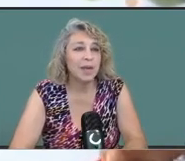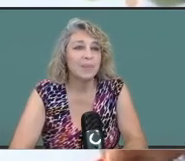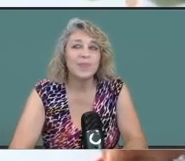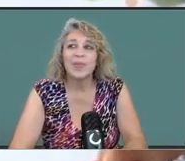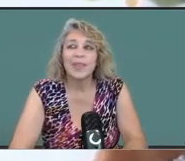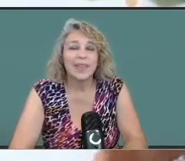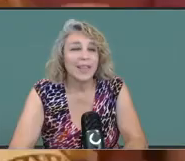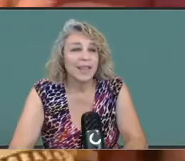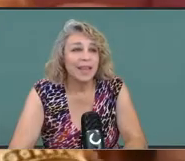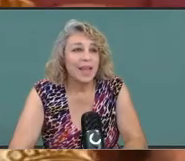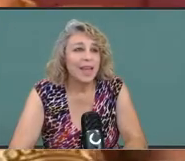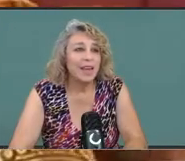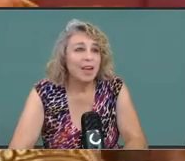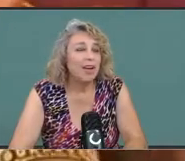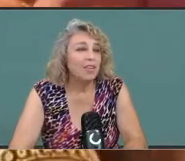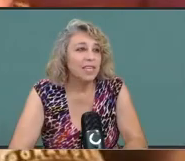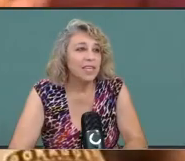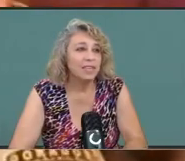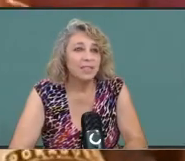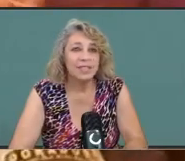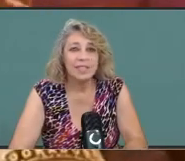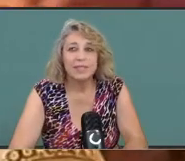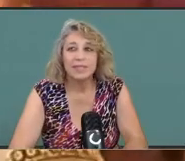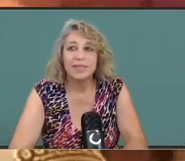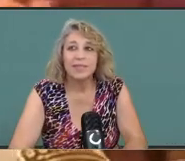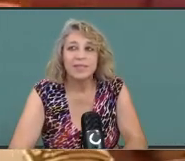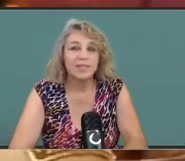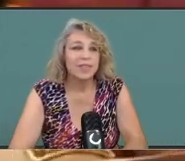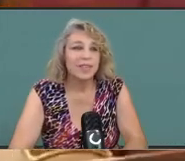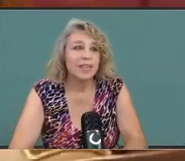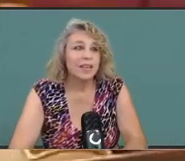Chihuahua and all the towns